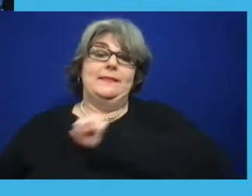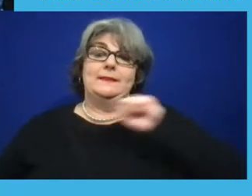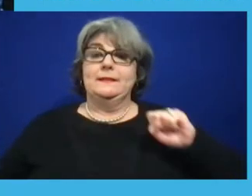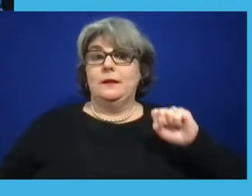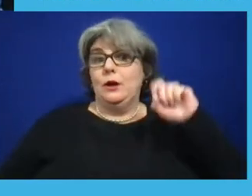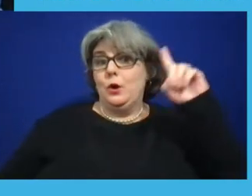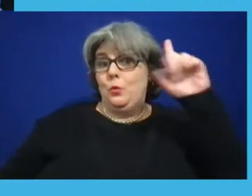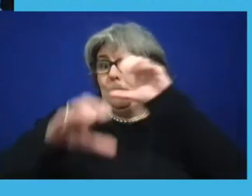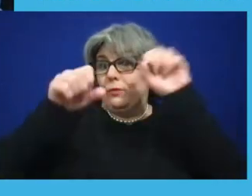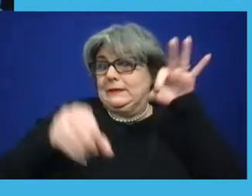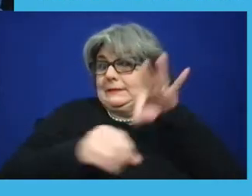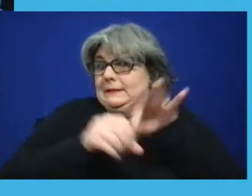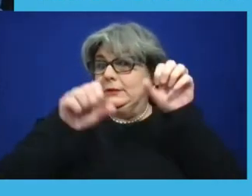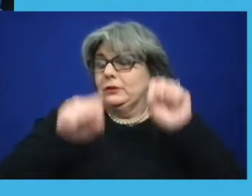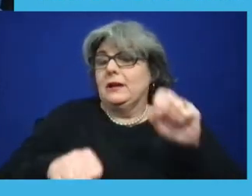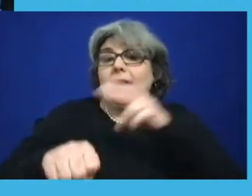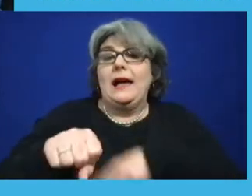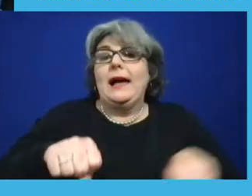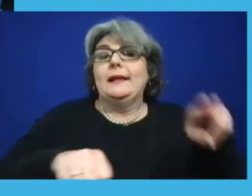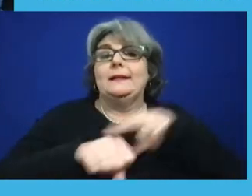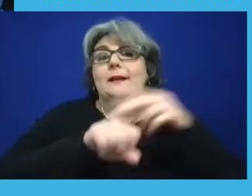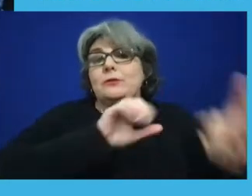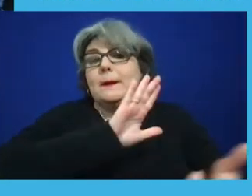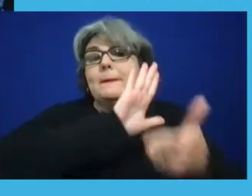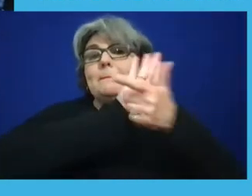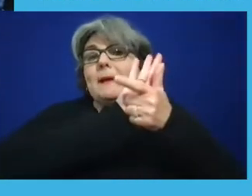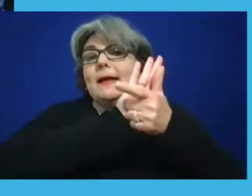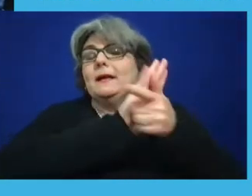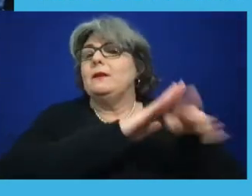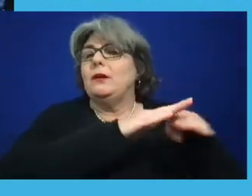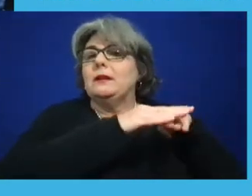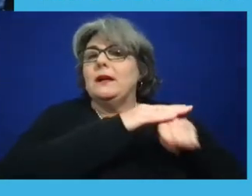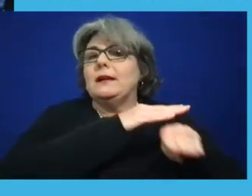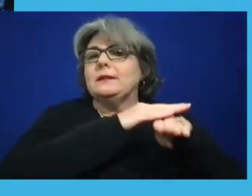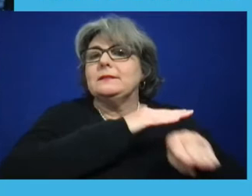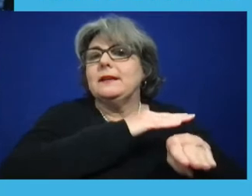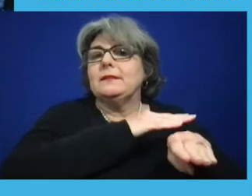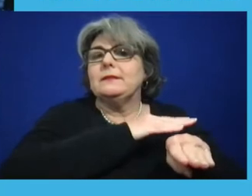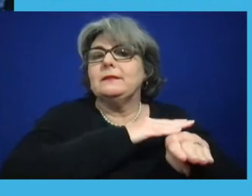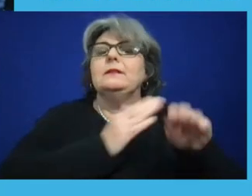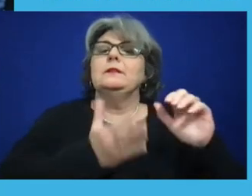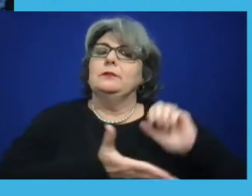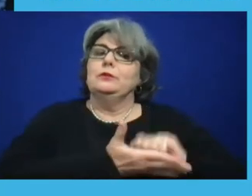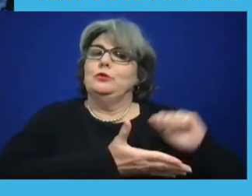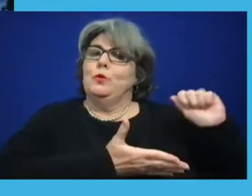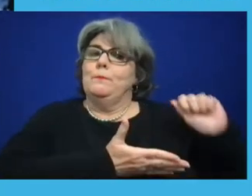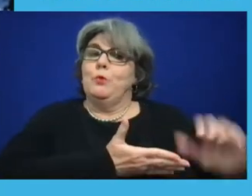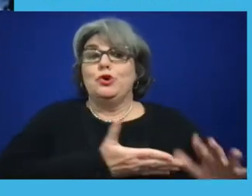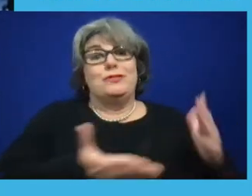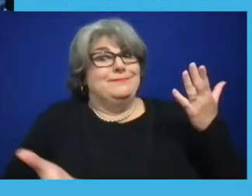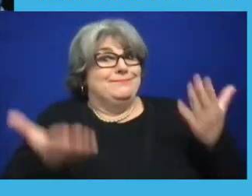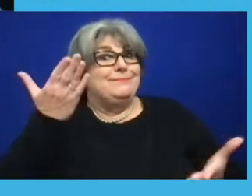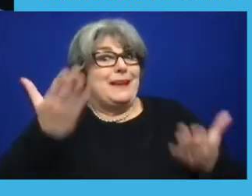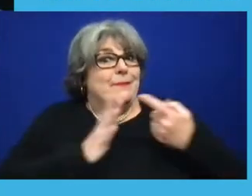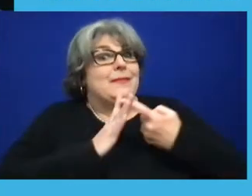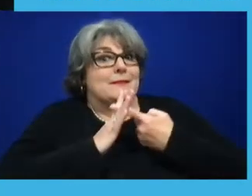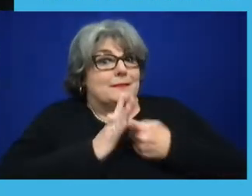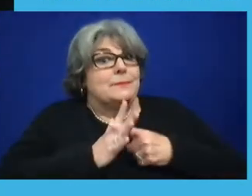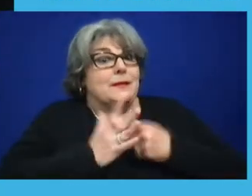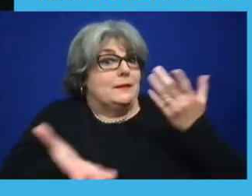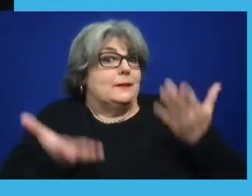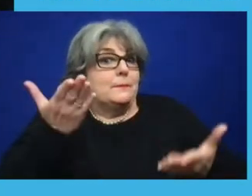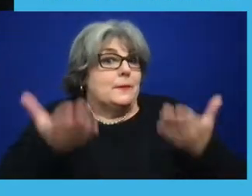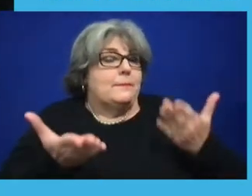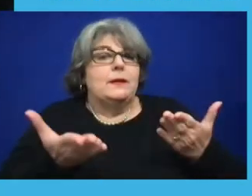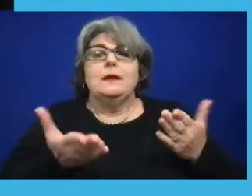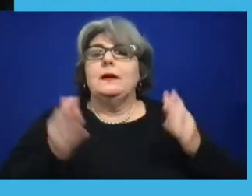If Republicans take back the House and the Senate, we could be one presidential election away from a nationwide ban on access